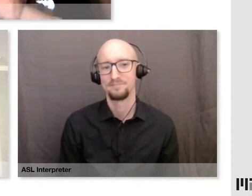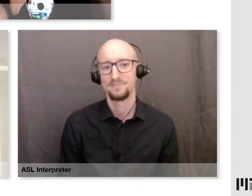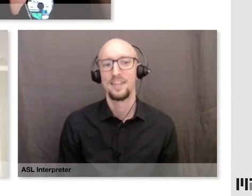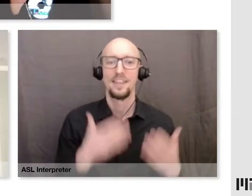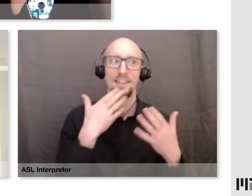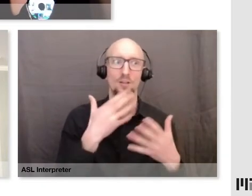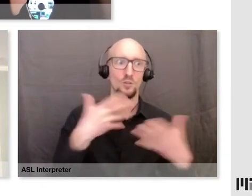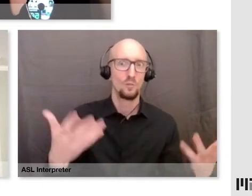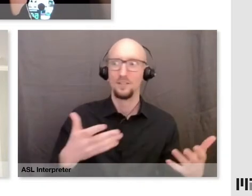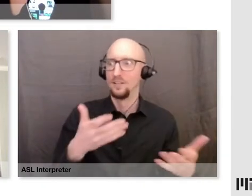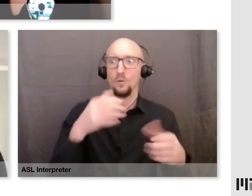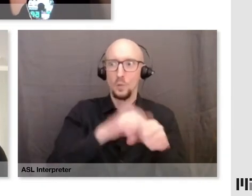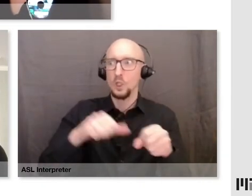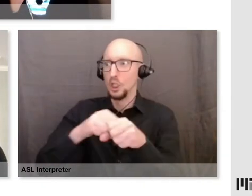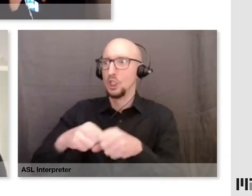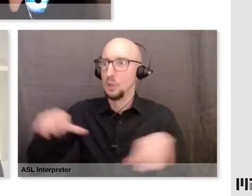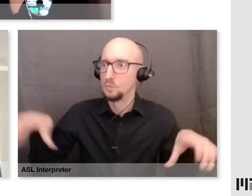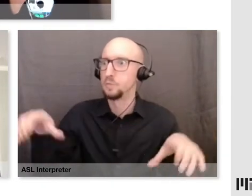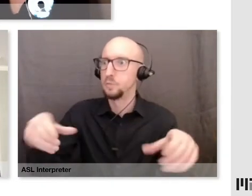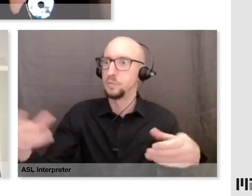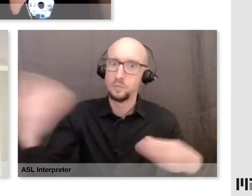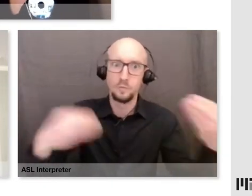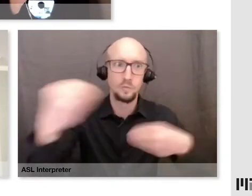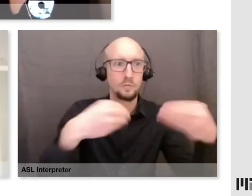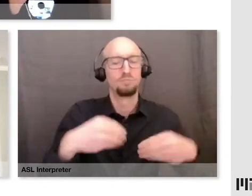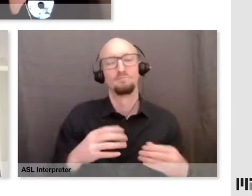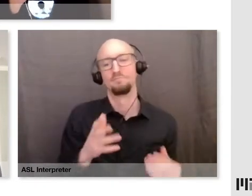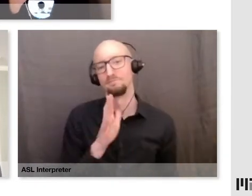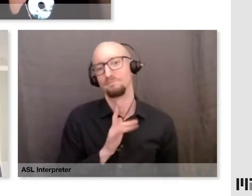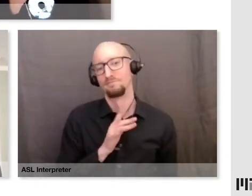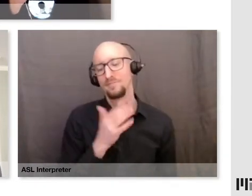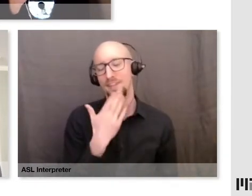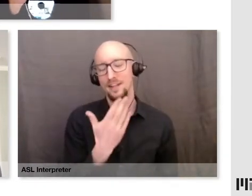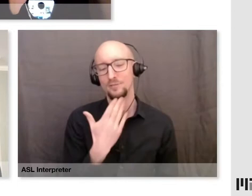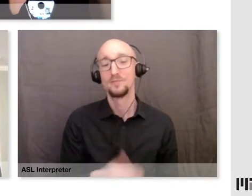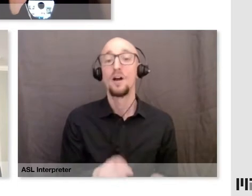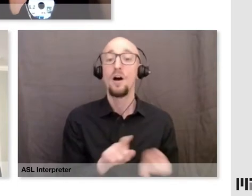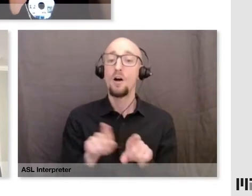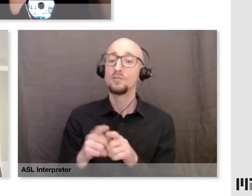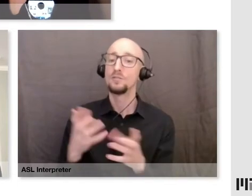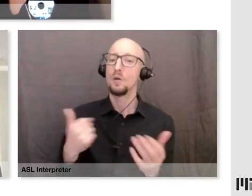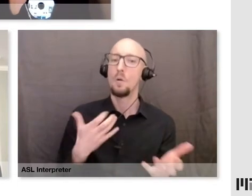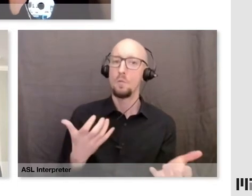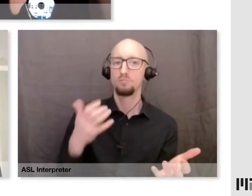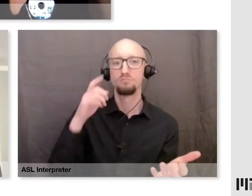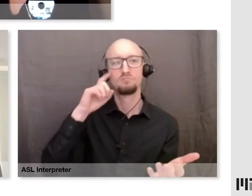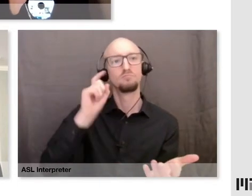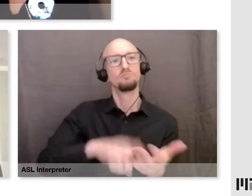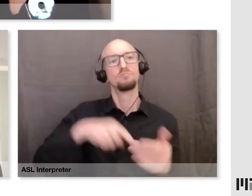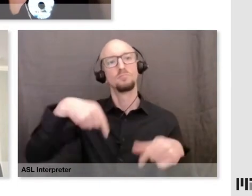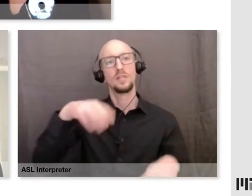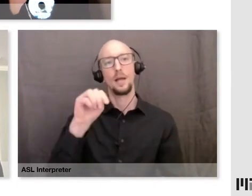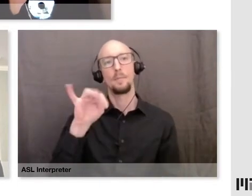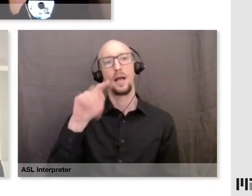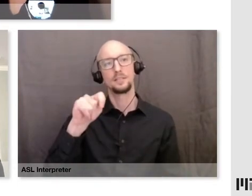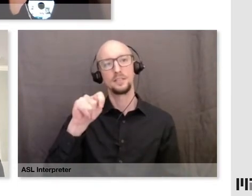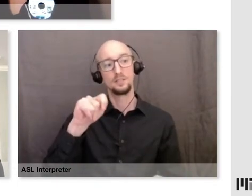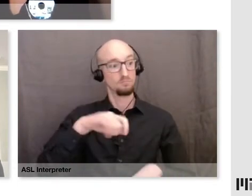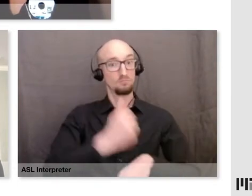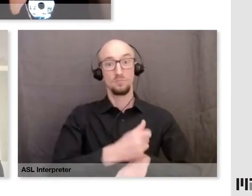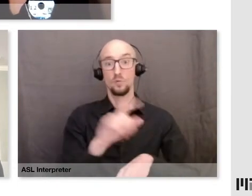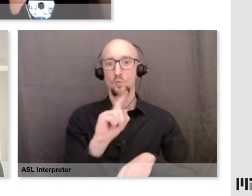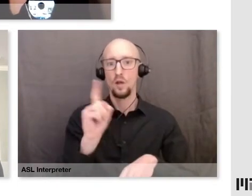work. I also want to acknowledge that MIT sits on the traditional unceded territory